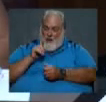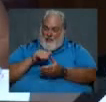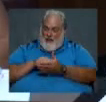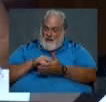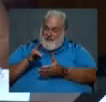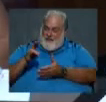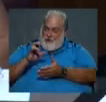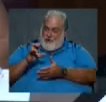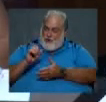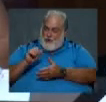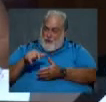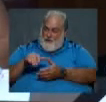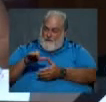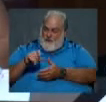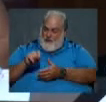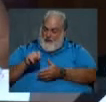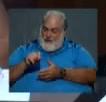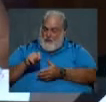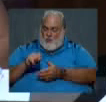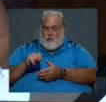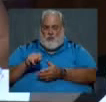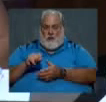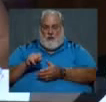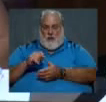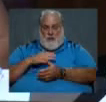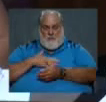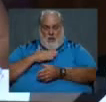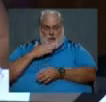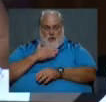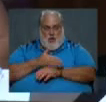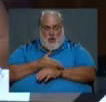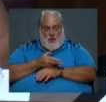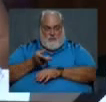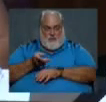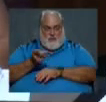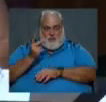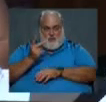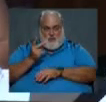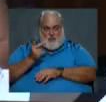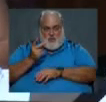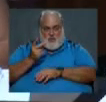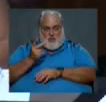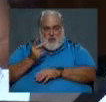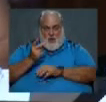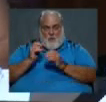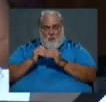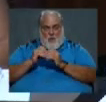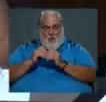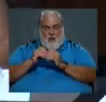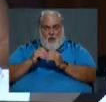feet, I had two daughters and had more square feet than that, and they were like to ran me crazy. But